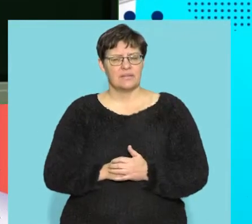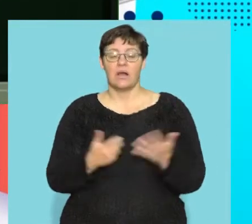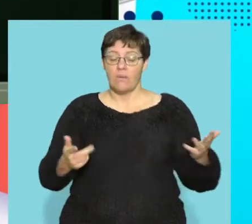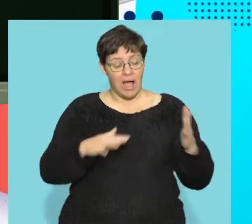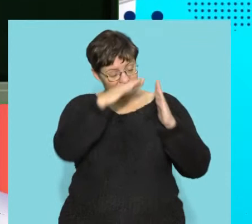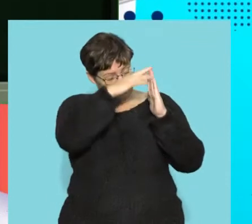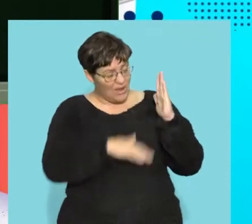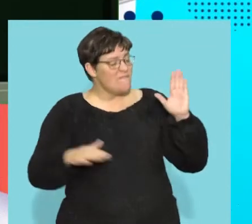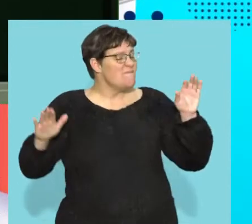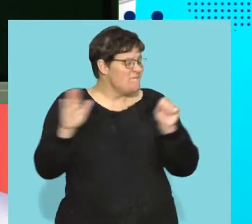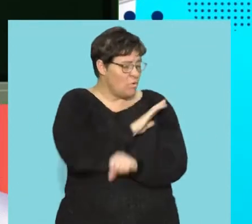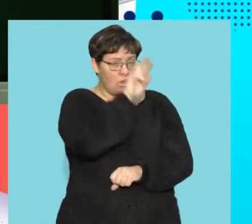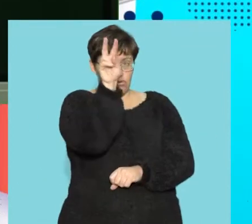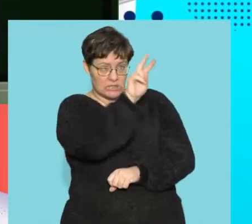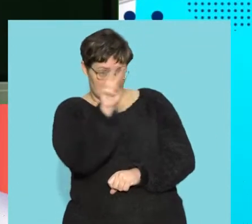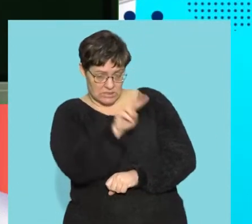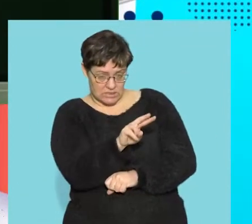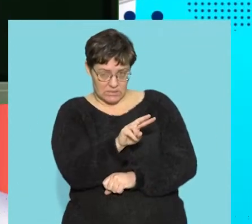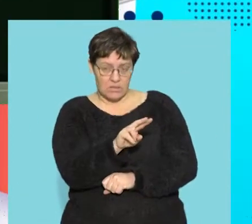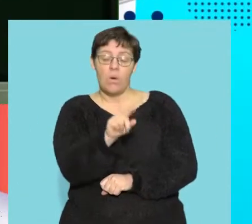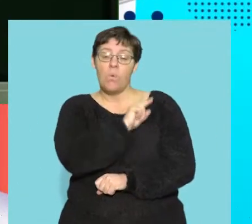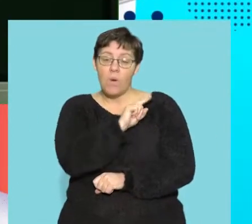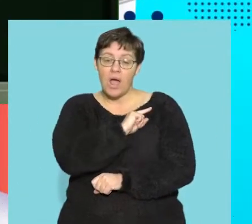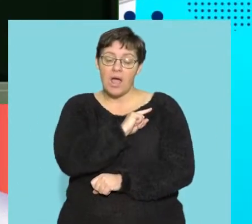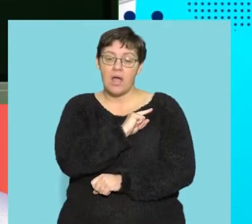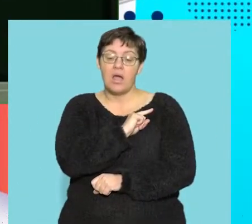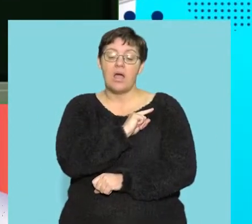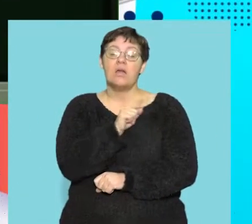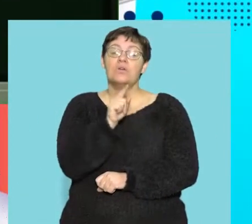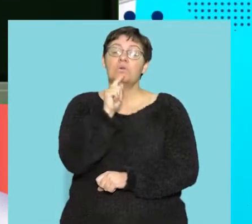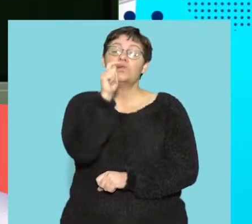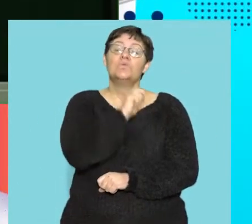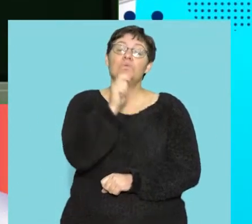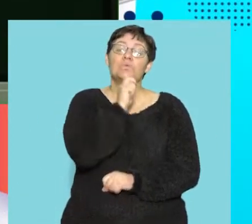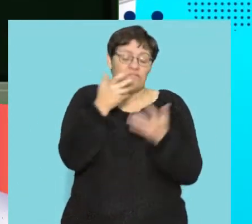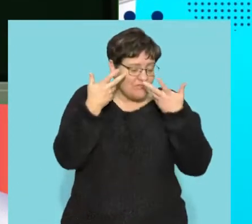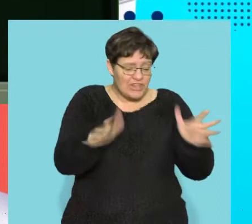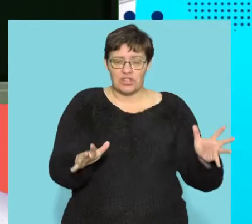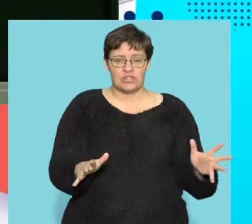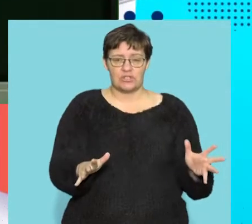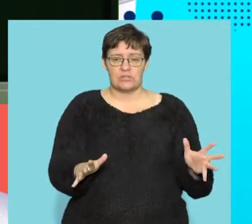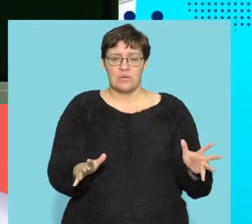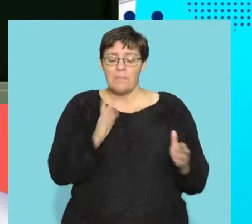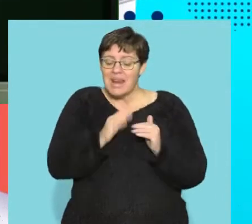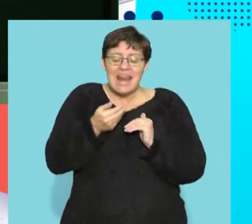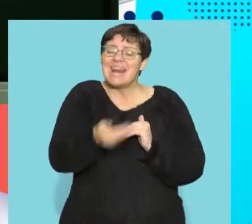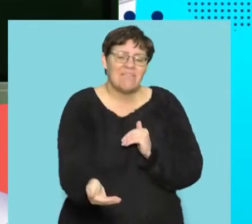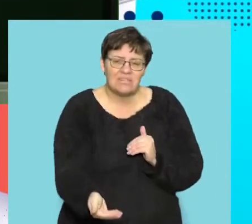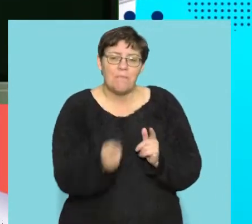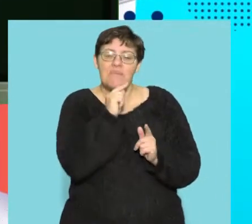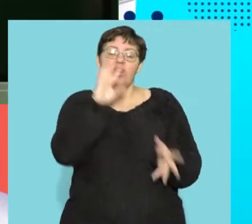clearly telling you in this adjustment, your consumable goods used, not what was left